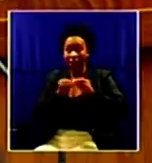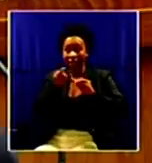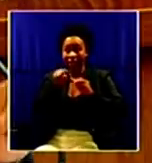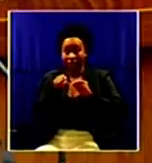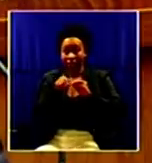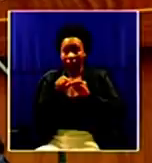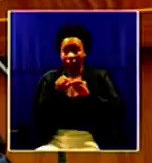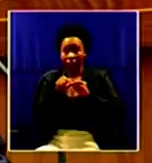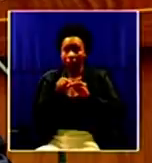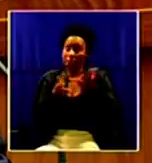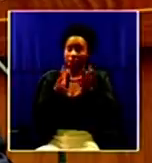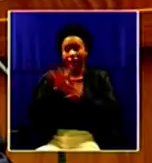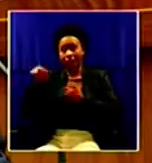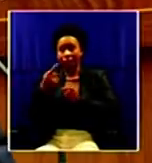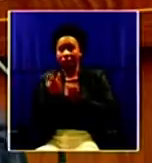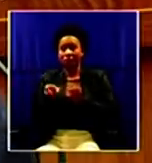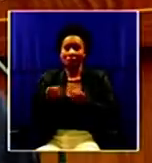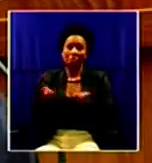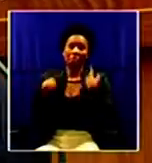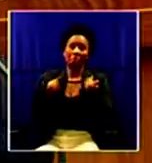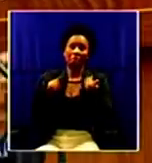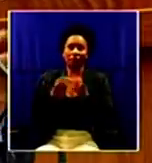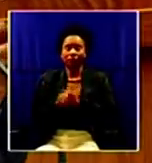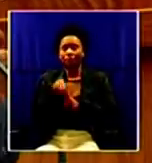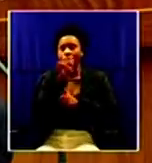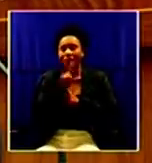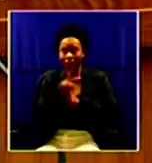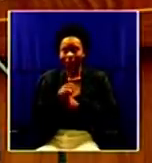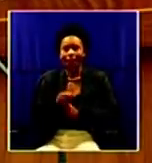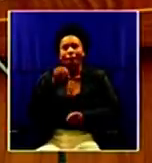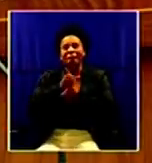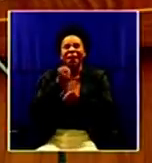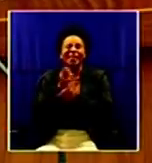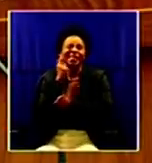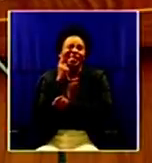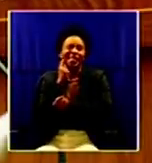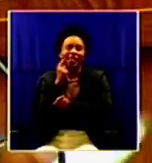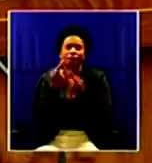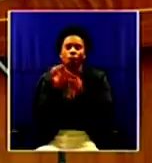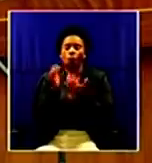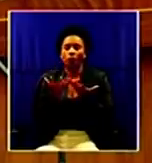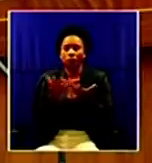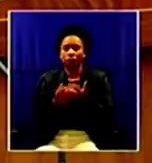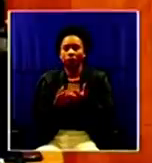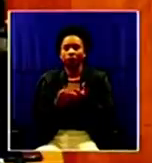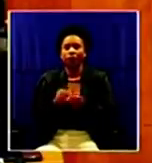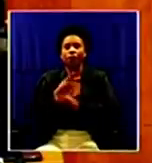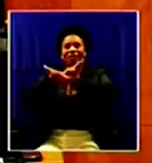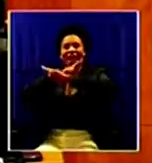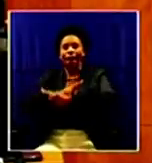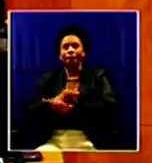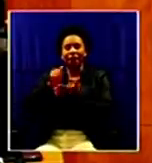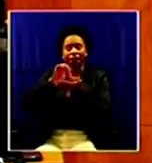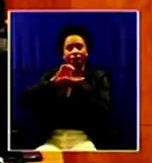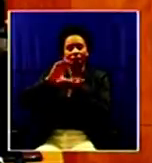in case somebody misunderstands, is to make it easier for retirement funds to increase their investments